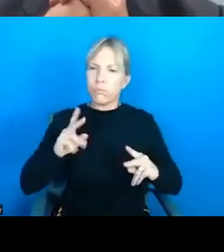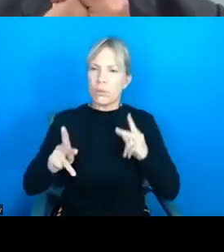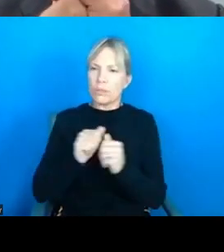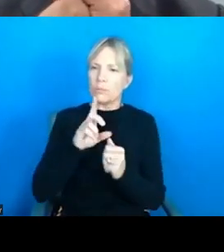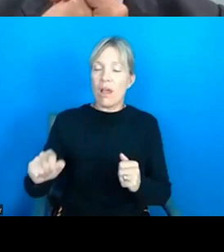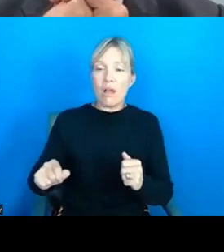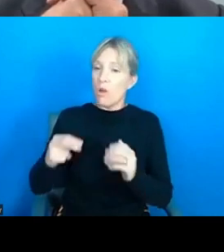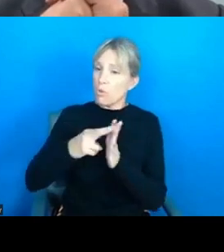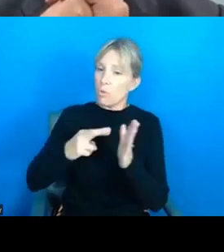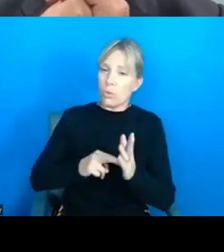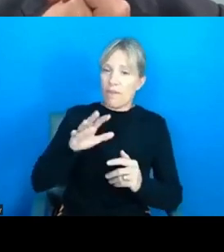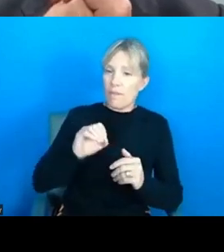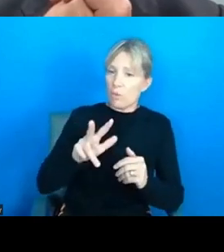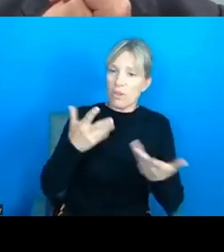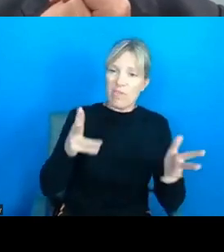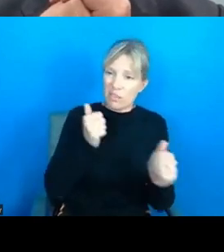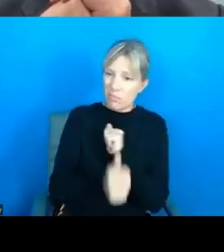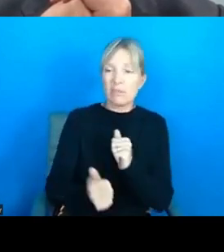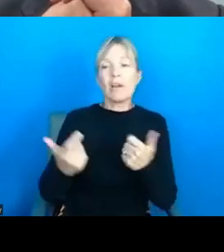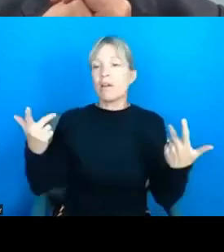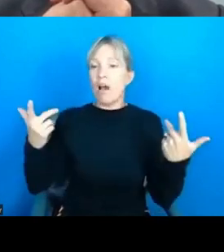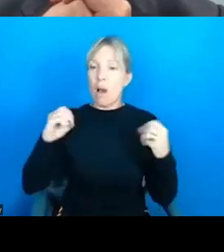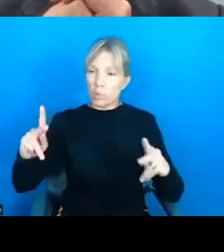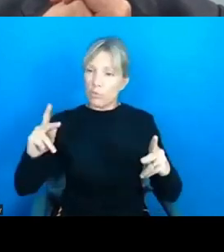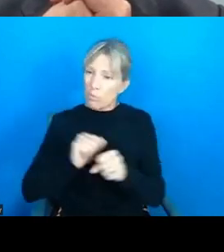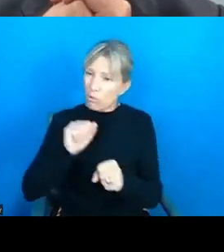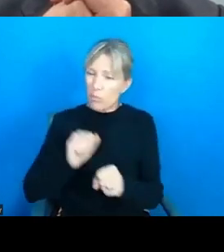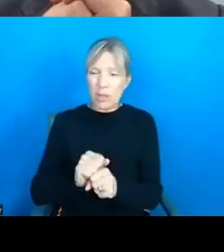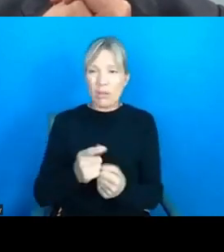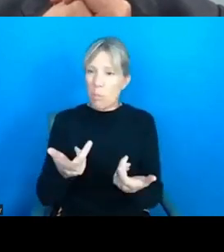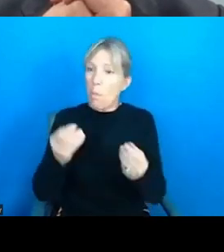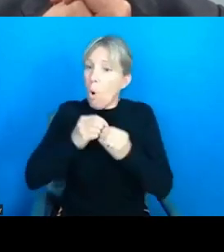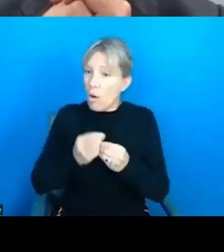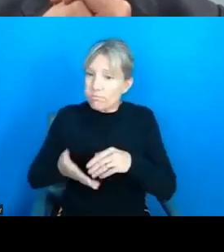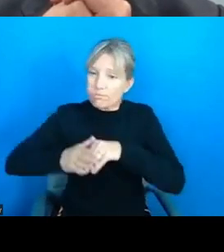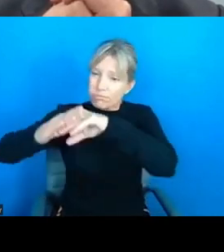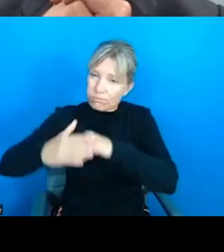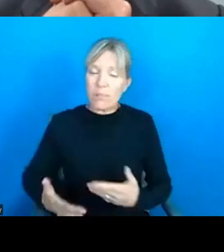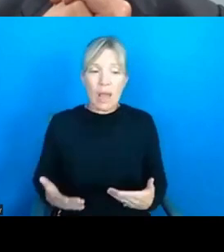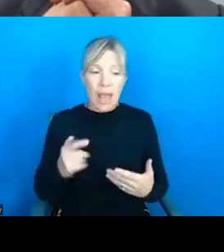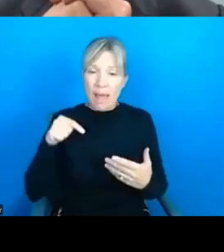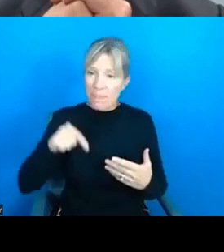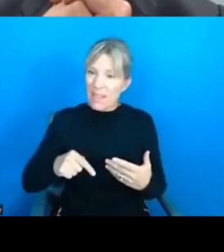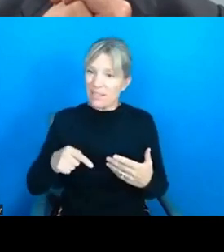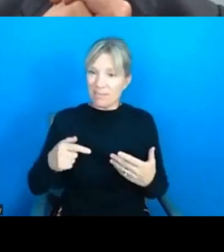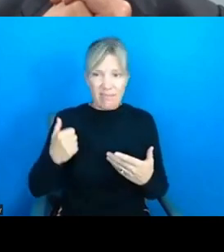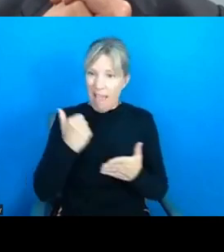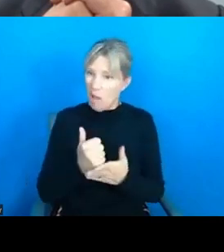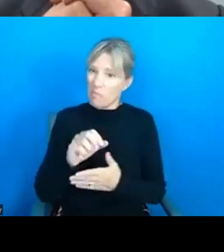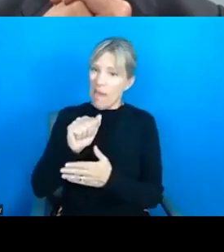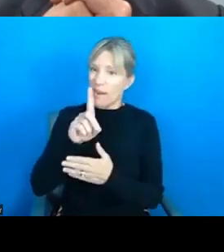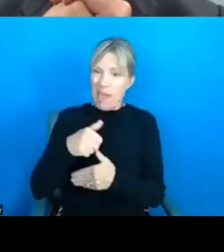503 were finally enacted. Opportunities for employment were increased, and this paved the way for the